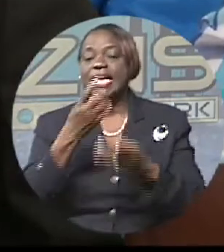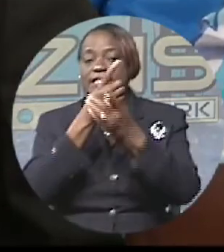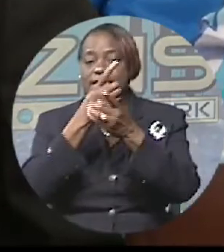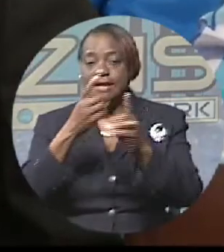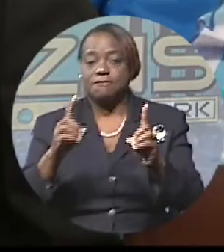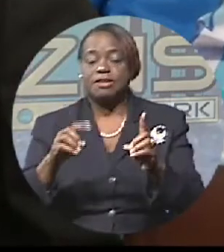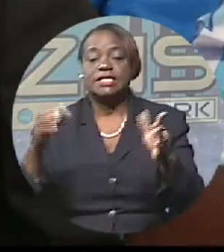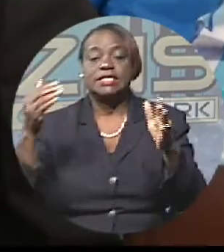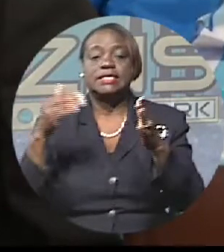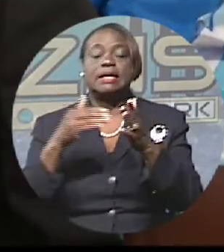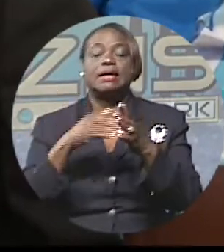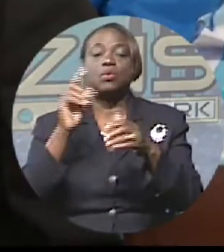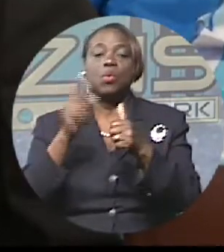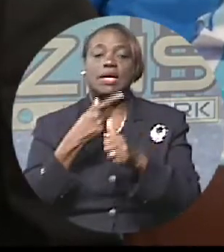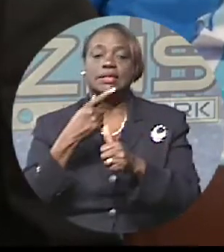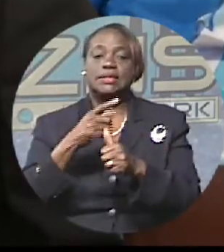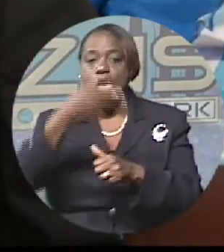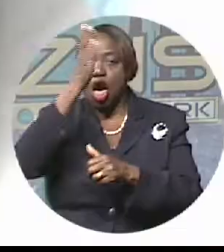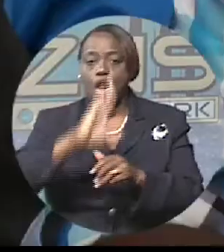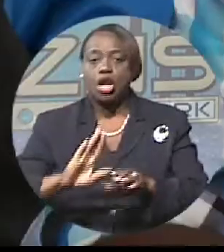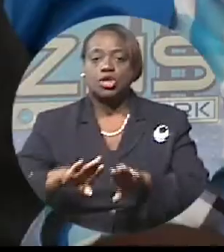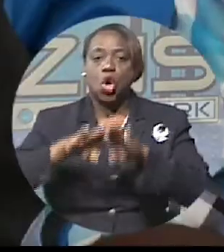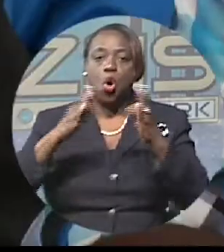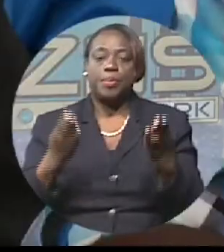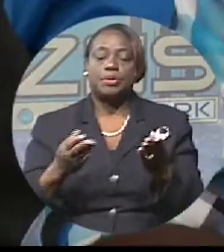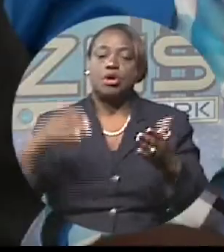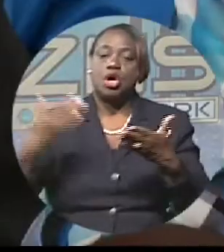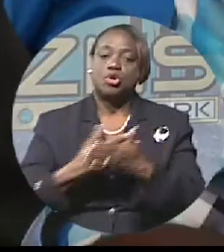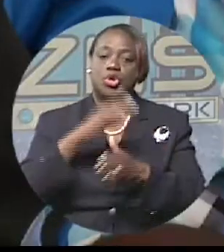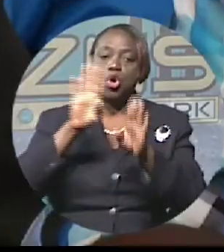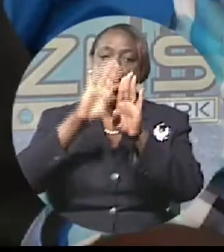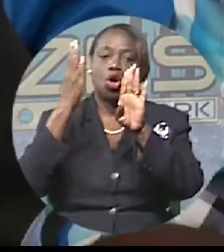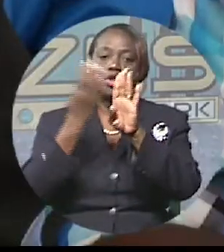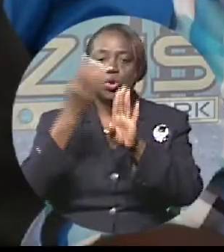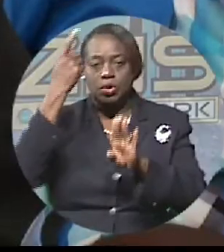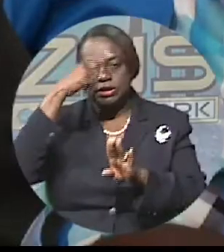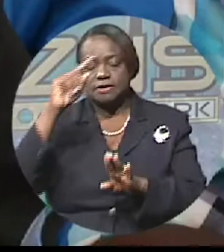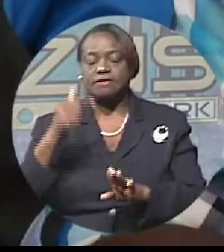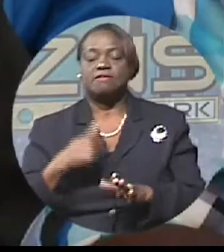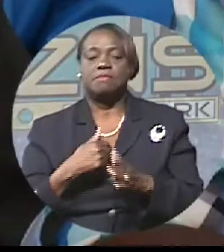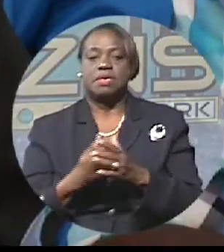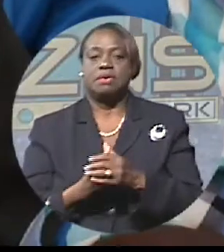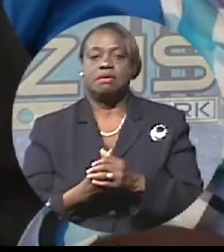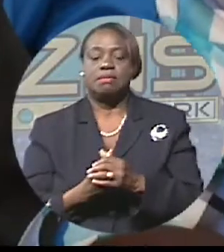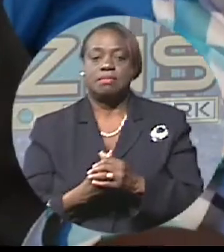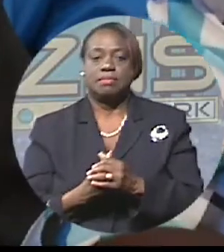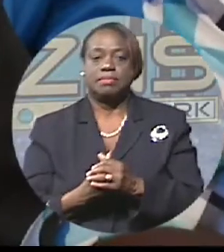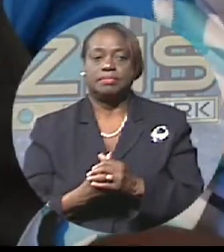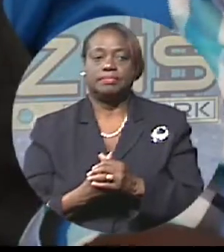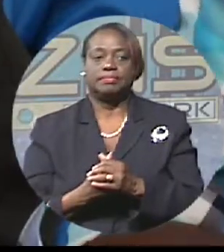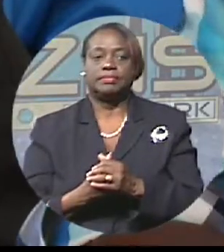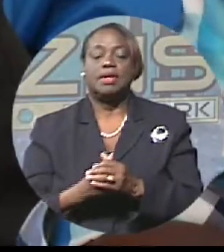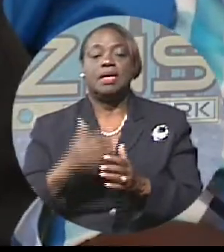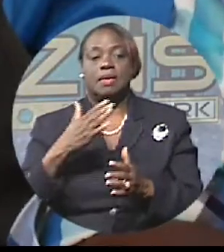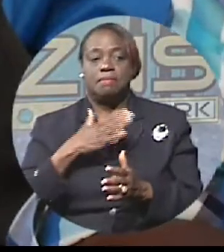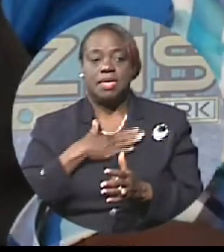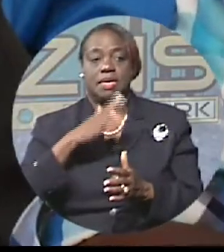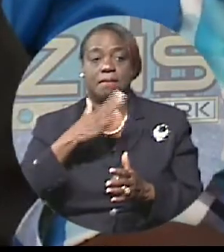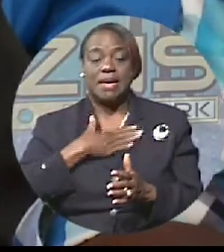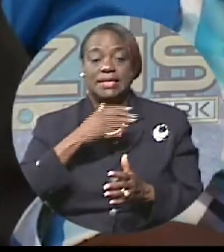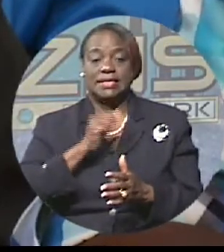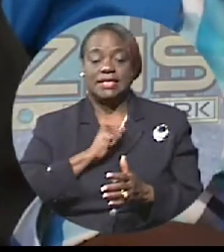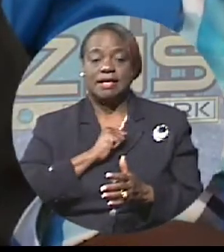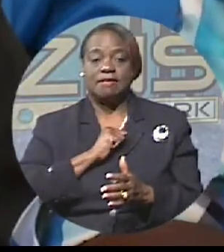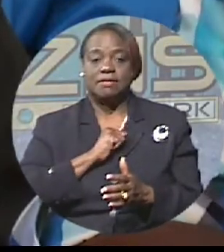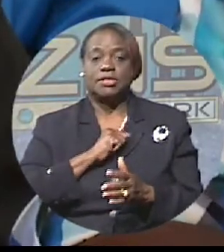He's opened new doors, new revenues for me. I see a lot of success coming from it because me, myself, being one of the